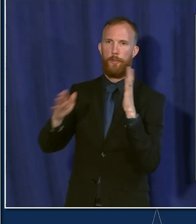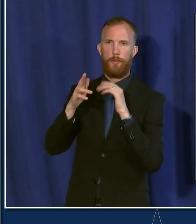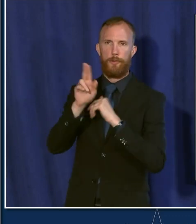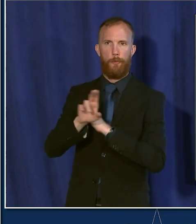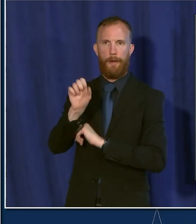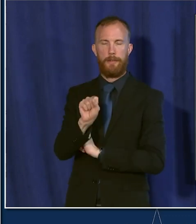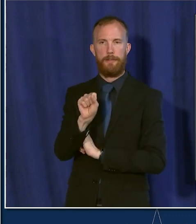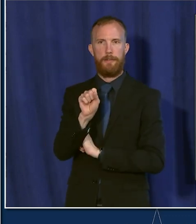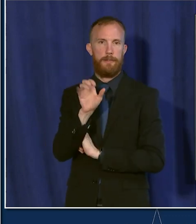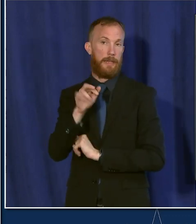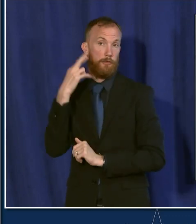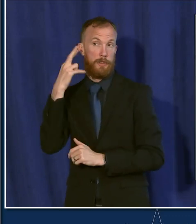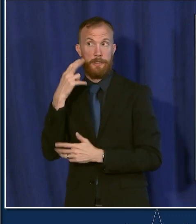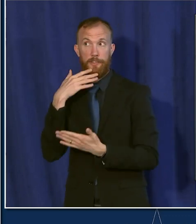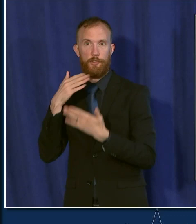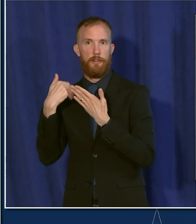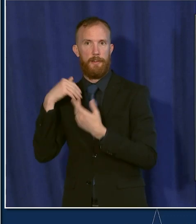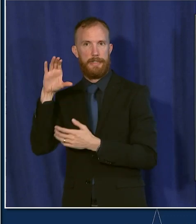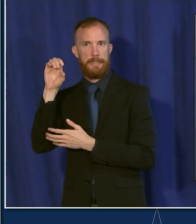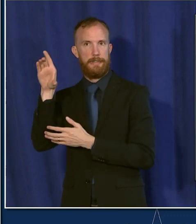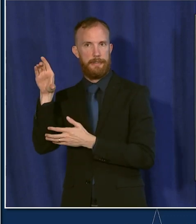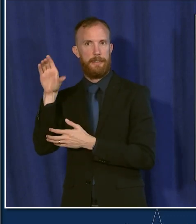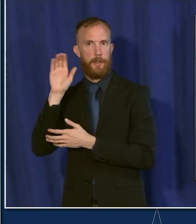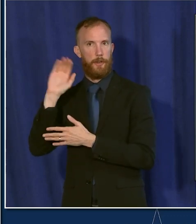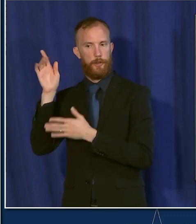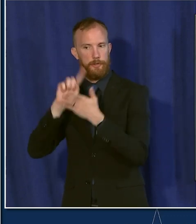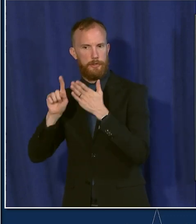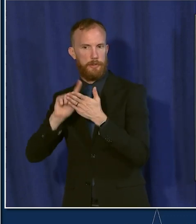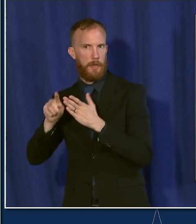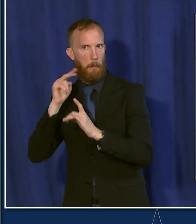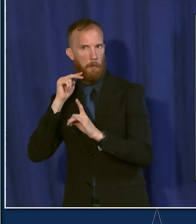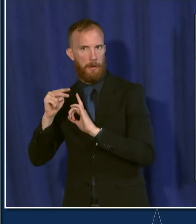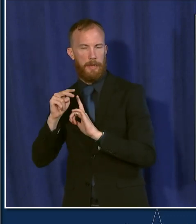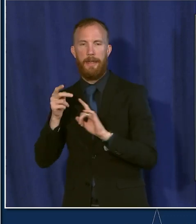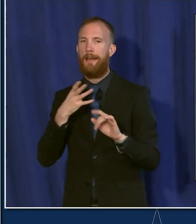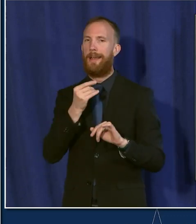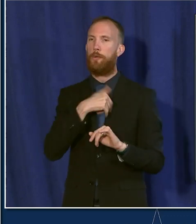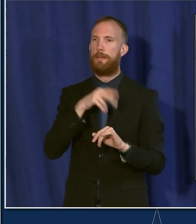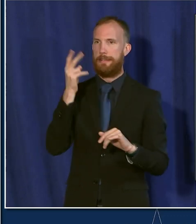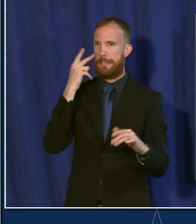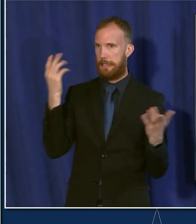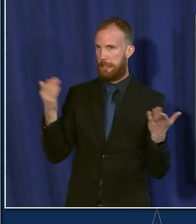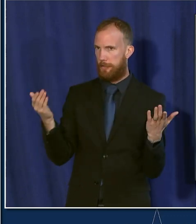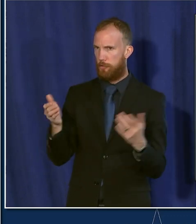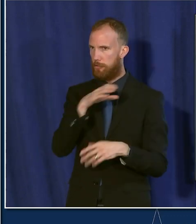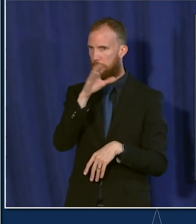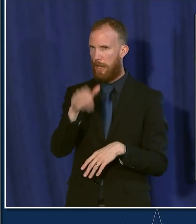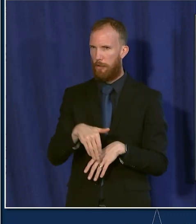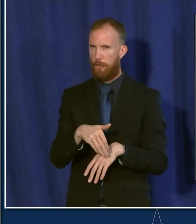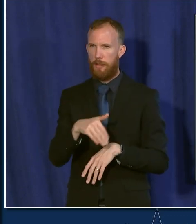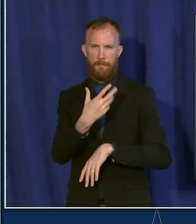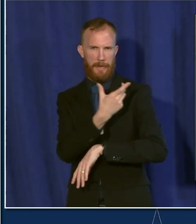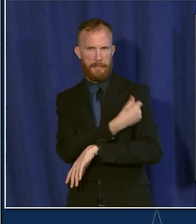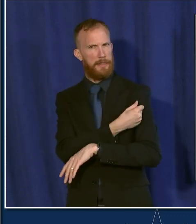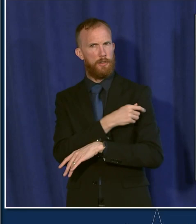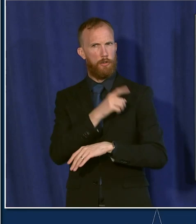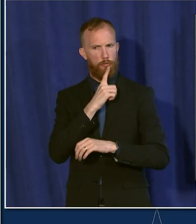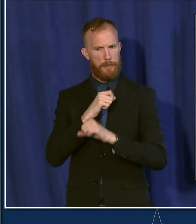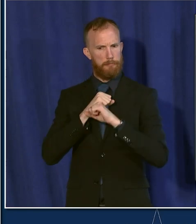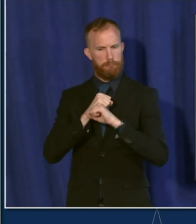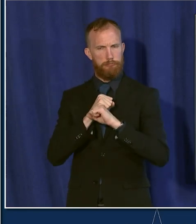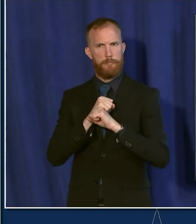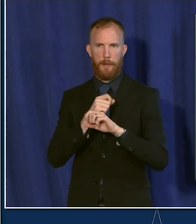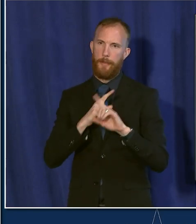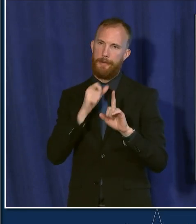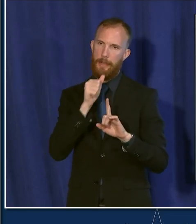know, this national view from CDC. We've continued, and you know, here in Chicago too, to see these vaccines be very protective, but they're not 100%. Okay, going